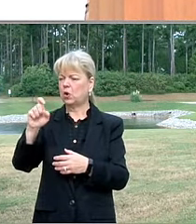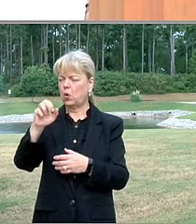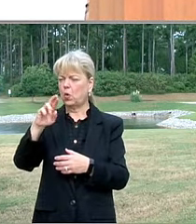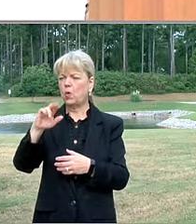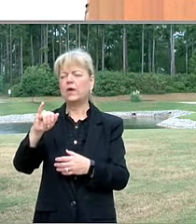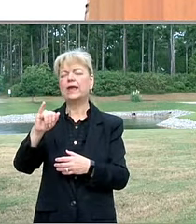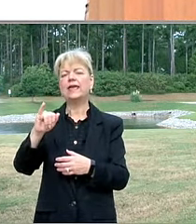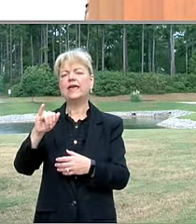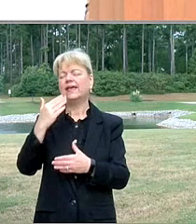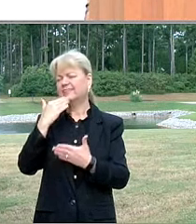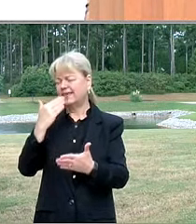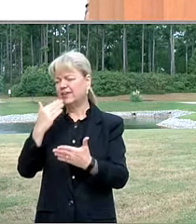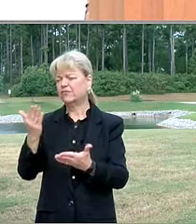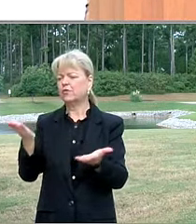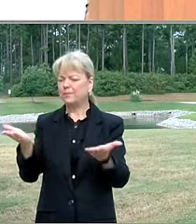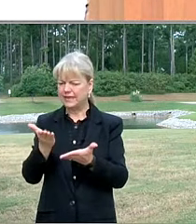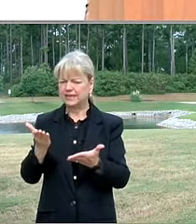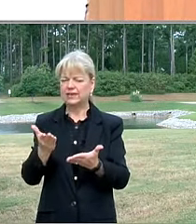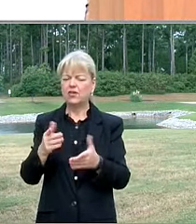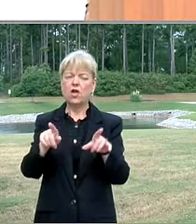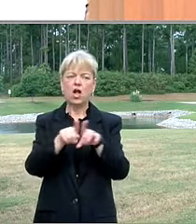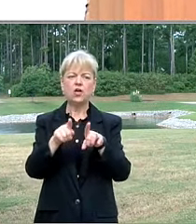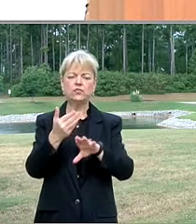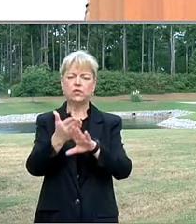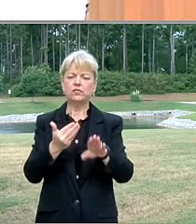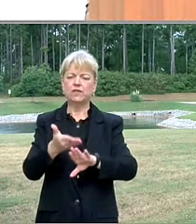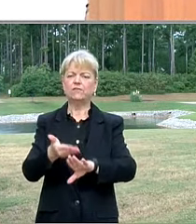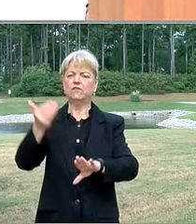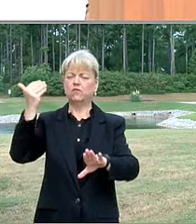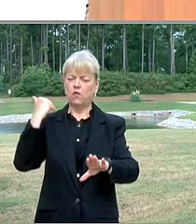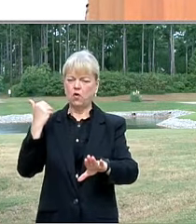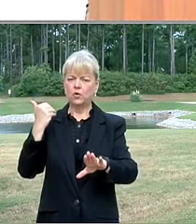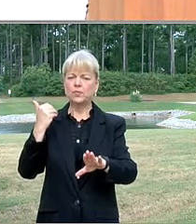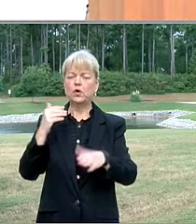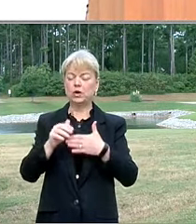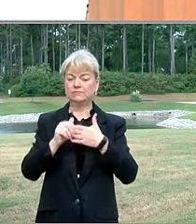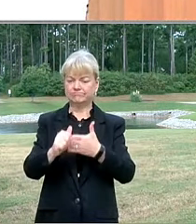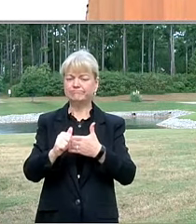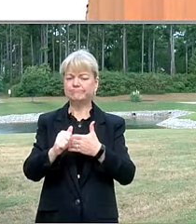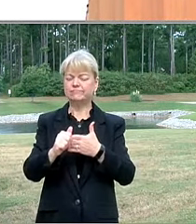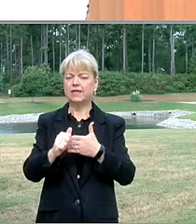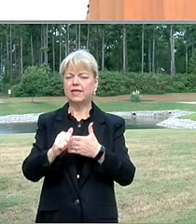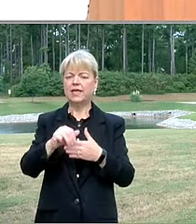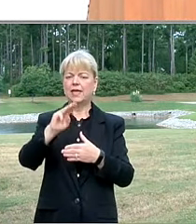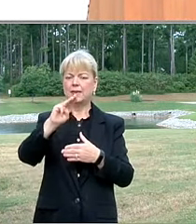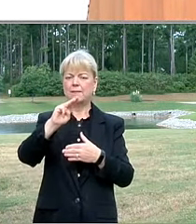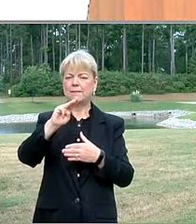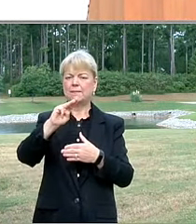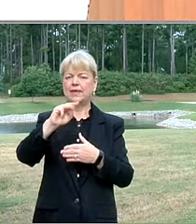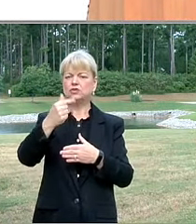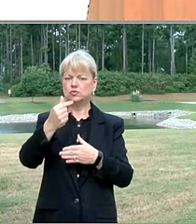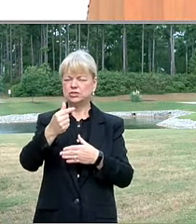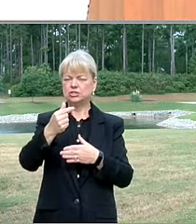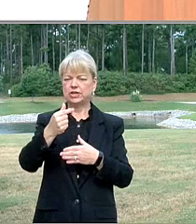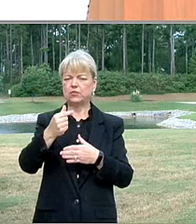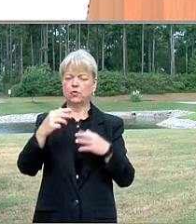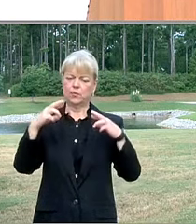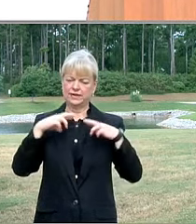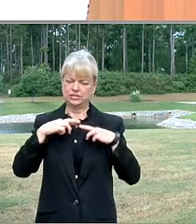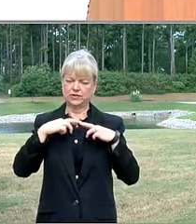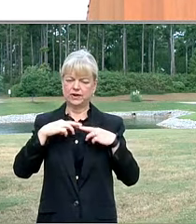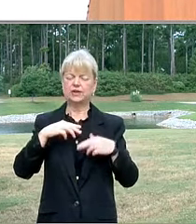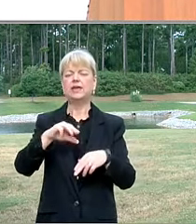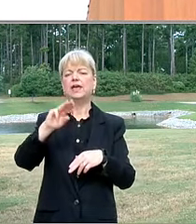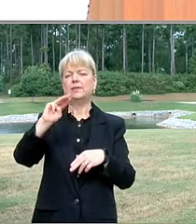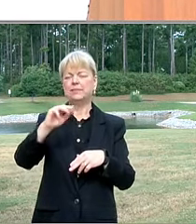here. And we also have some former commanding generals of USASAC, Major General Retired Mark McDonald, Major General